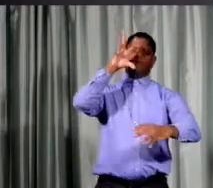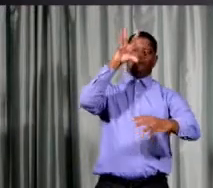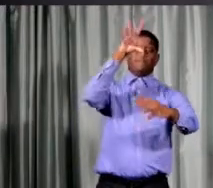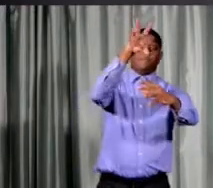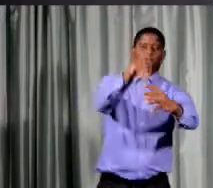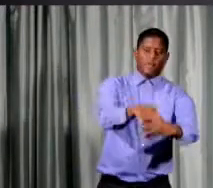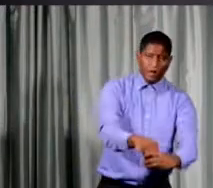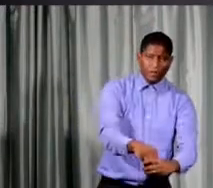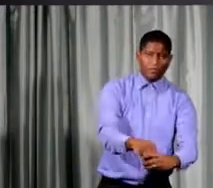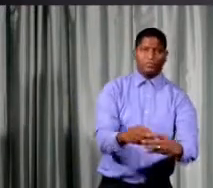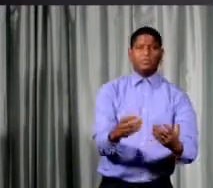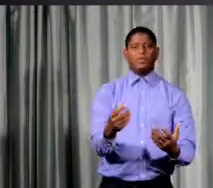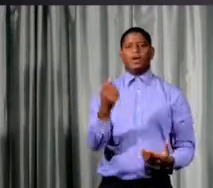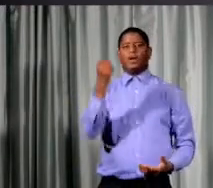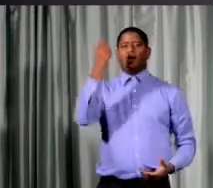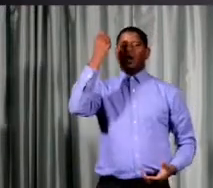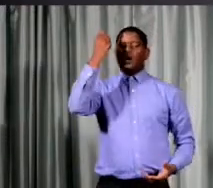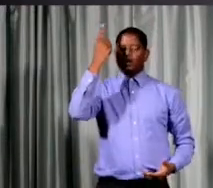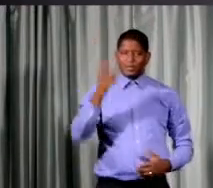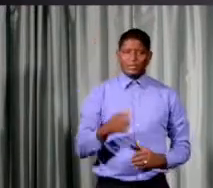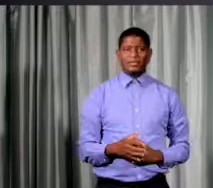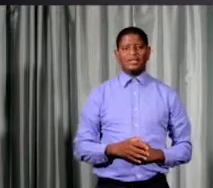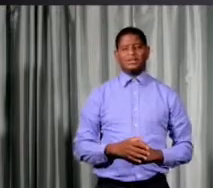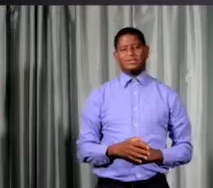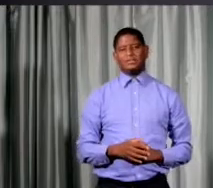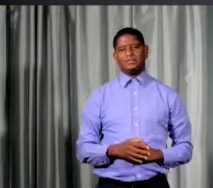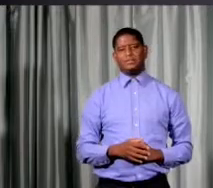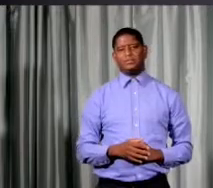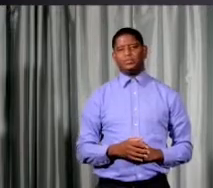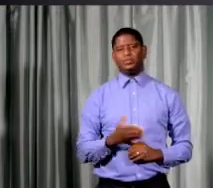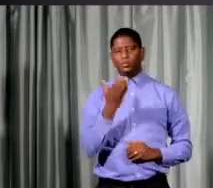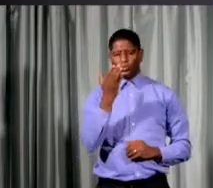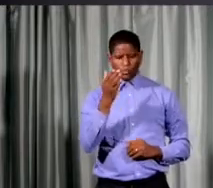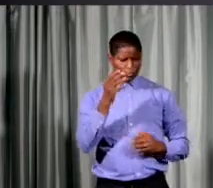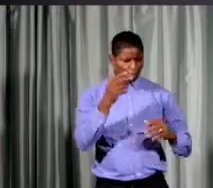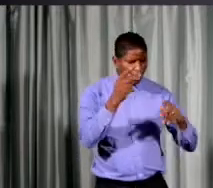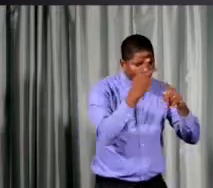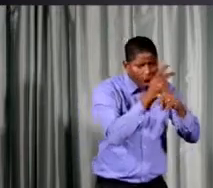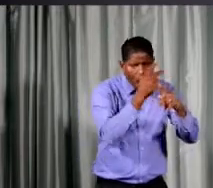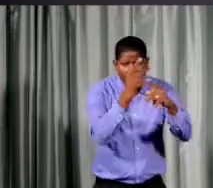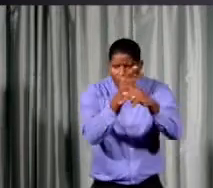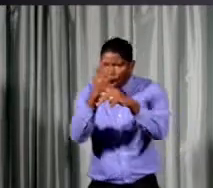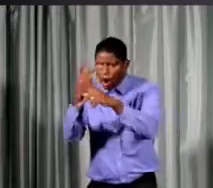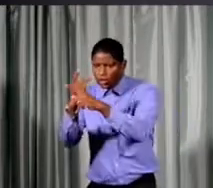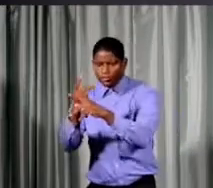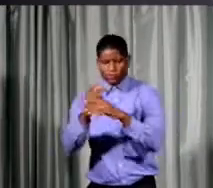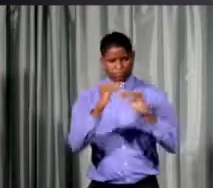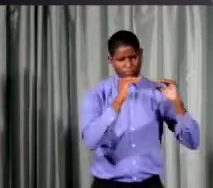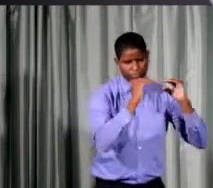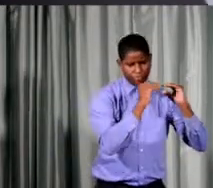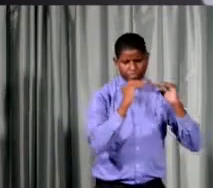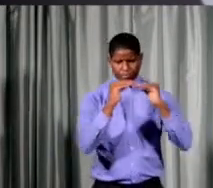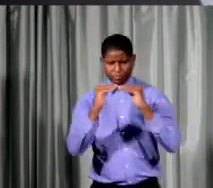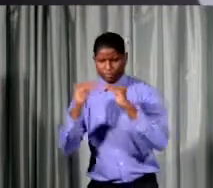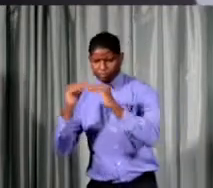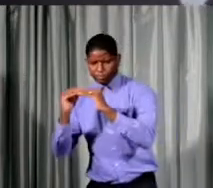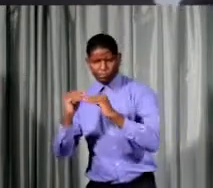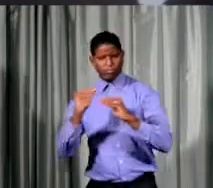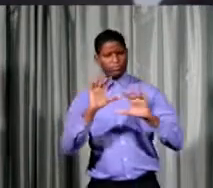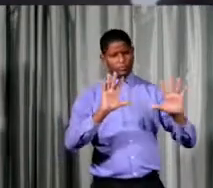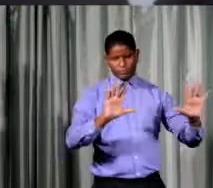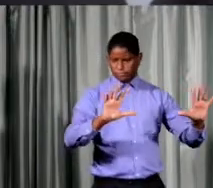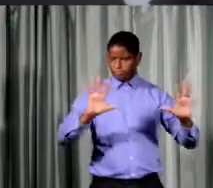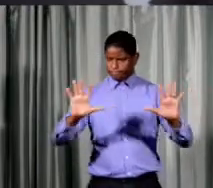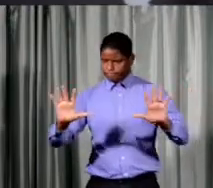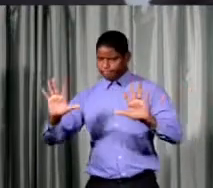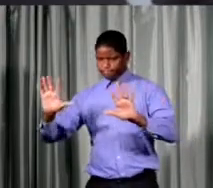to understand this a little bit so that you put the correct checks and